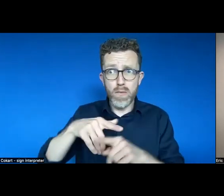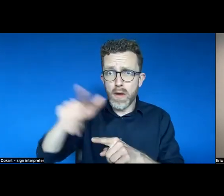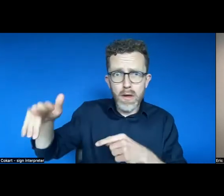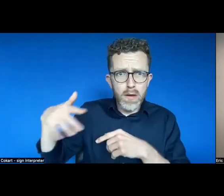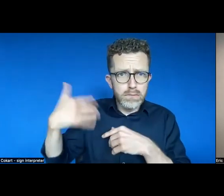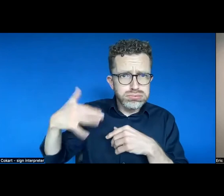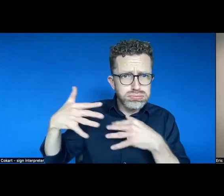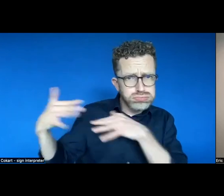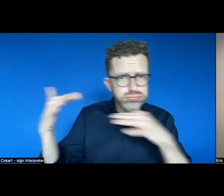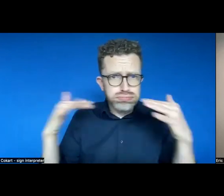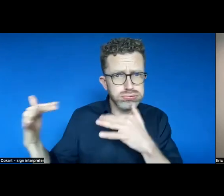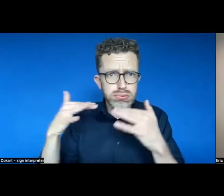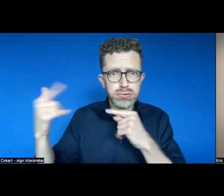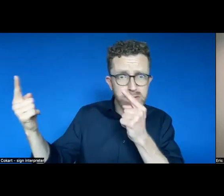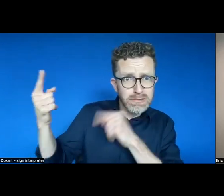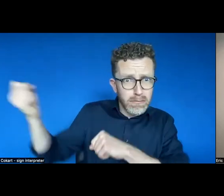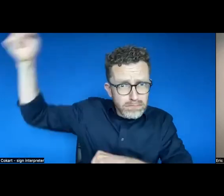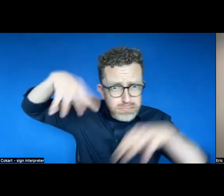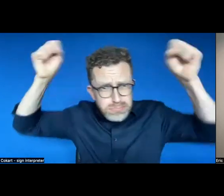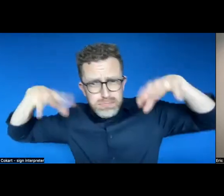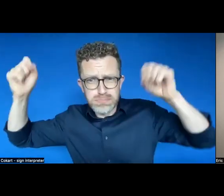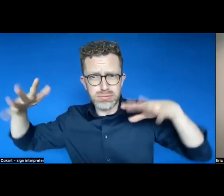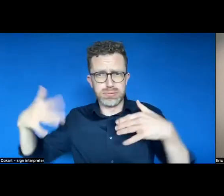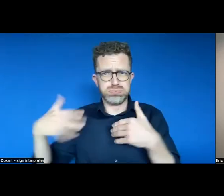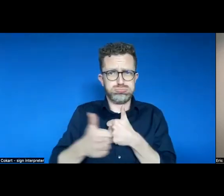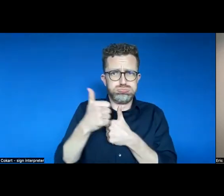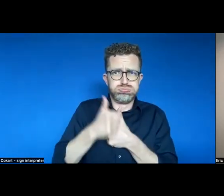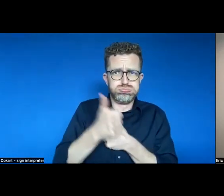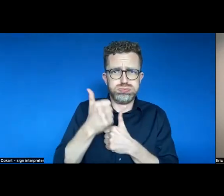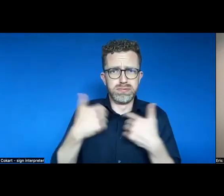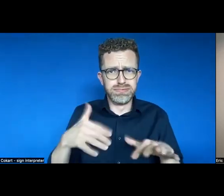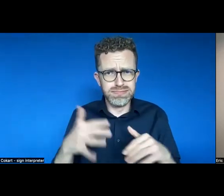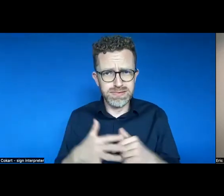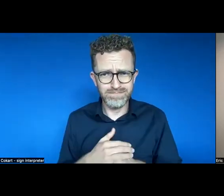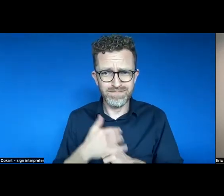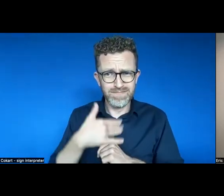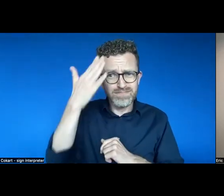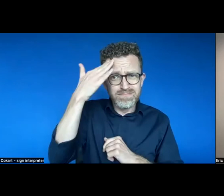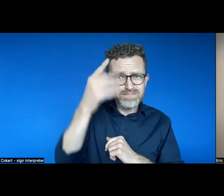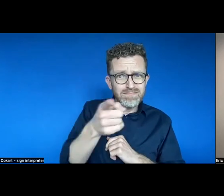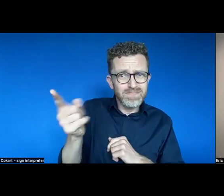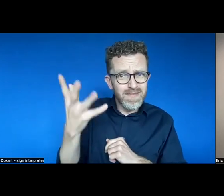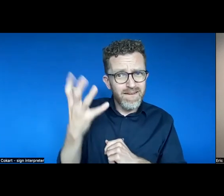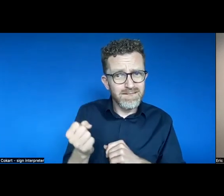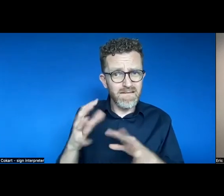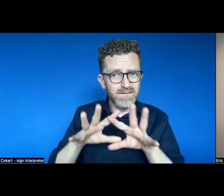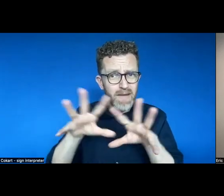we've just been so amazed at the courage and resolution of our partners in Ukraine.